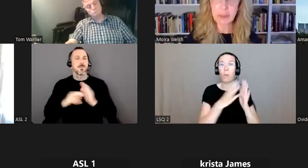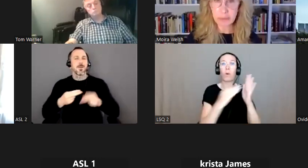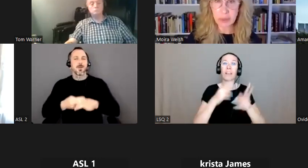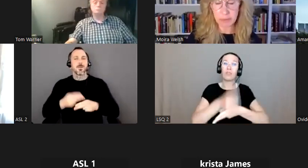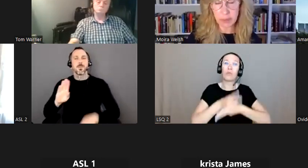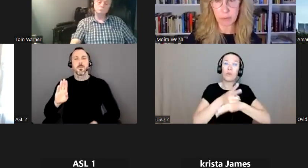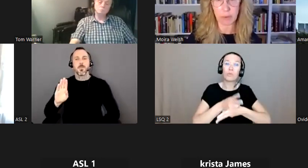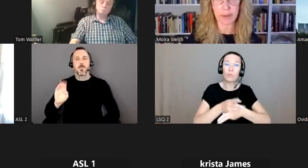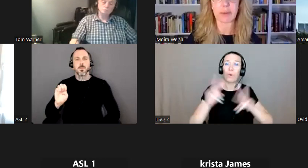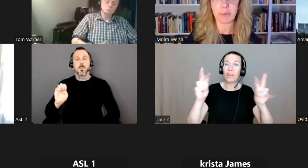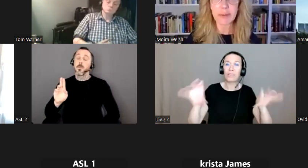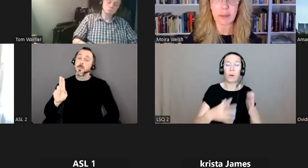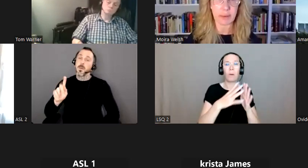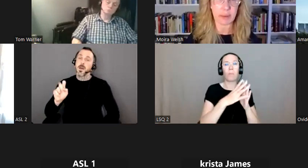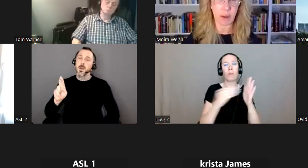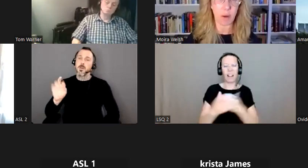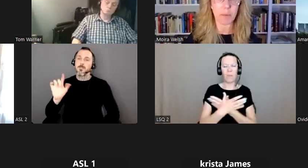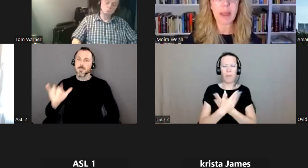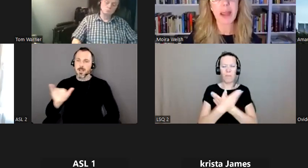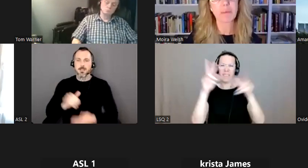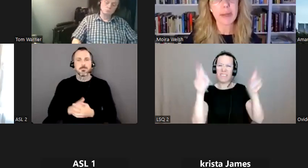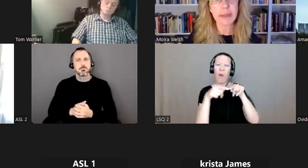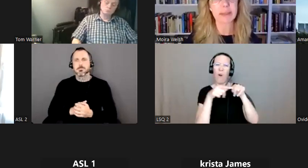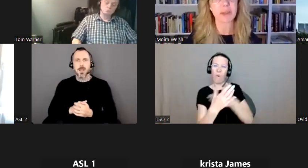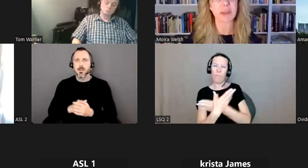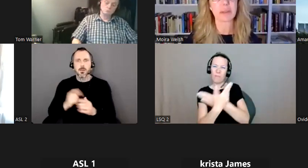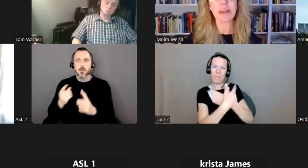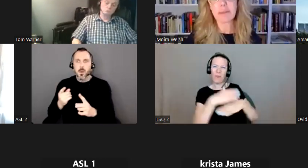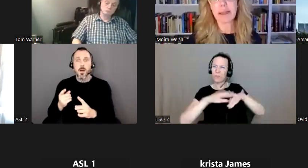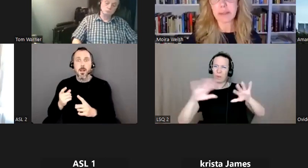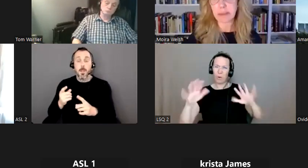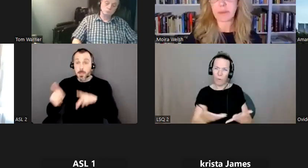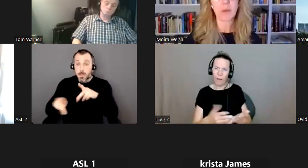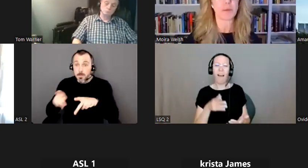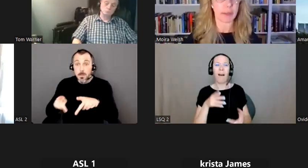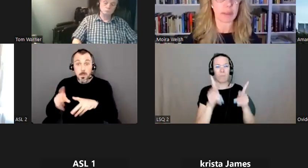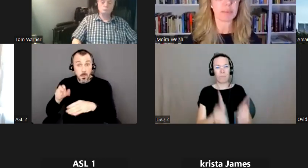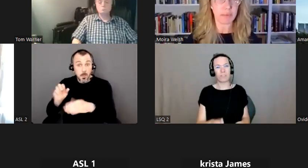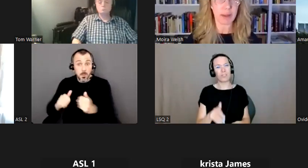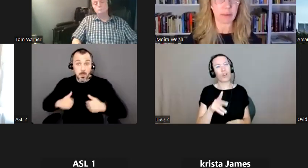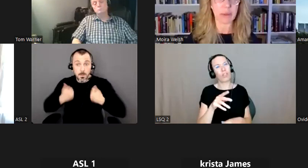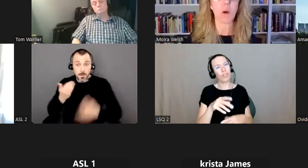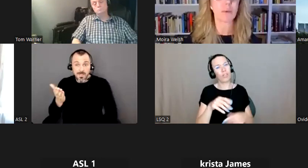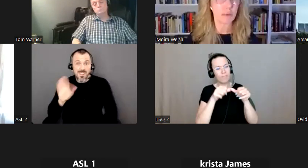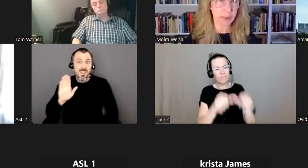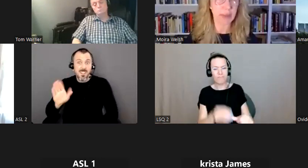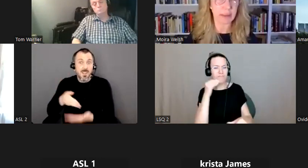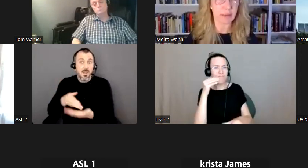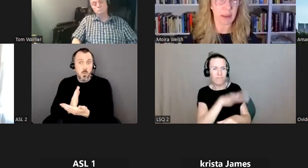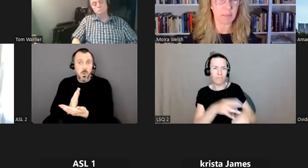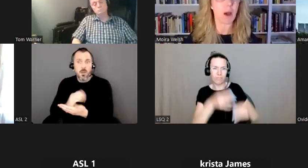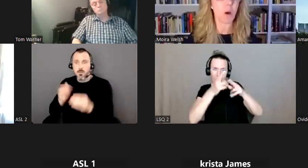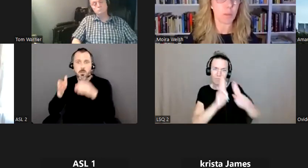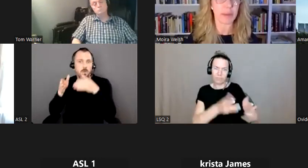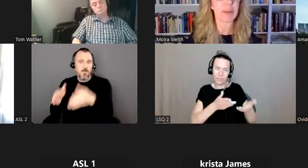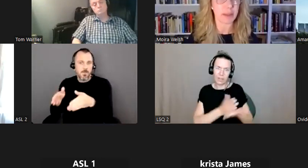the individual rights of residents in the home, and a recognition that those rights prevailed over the needs